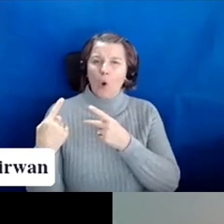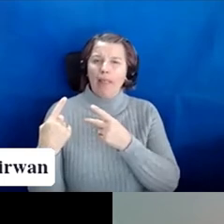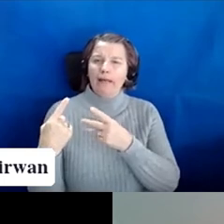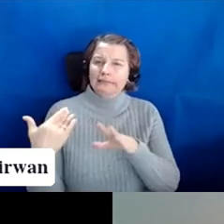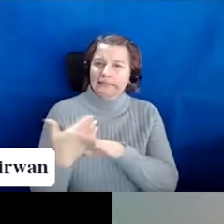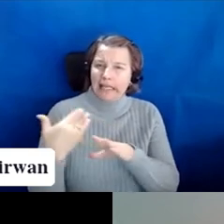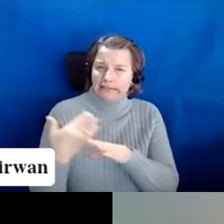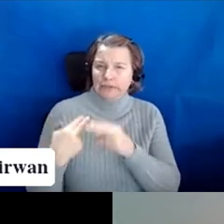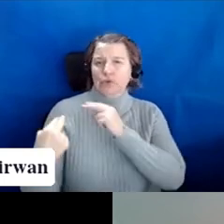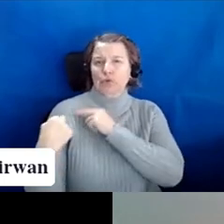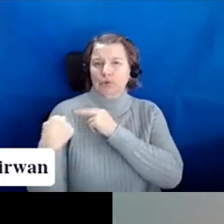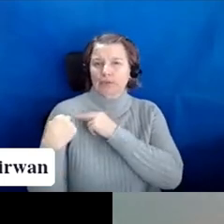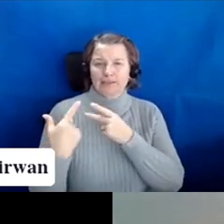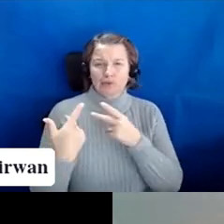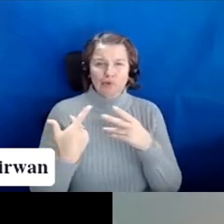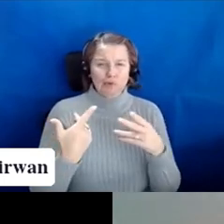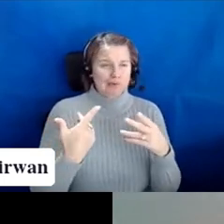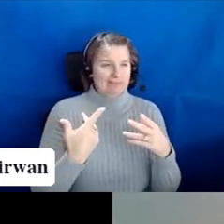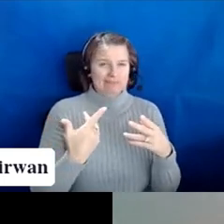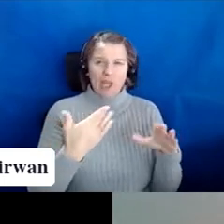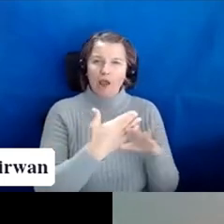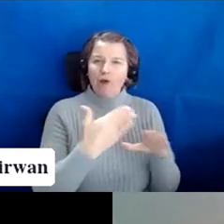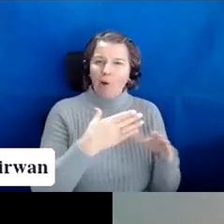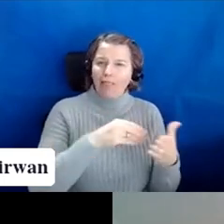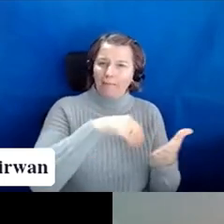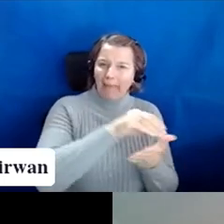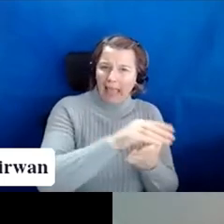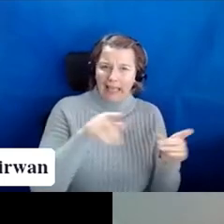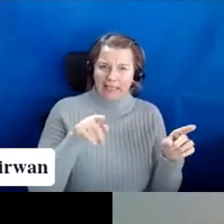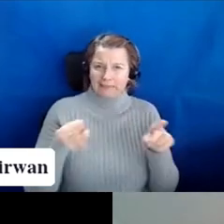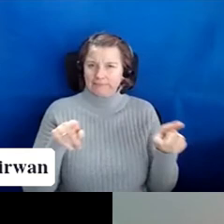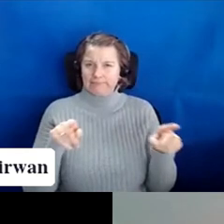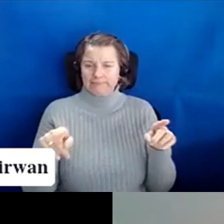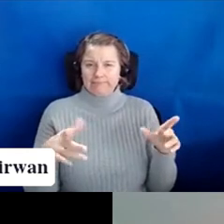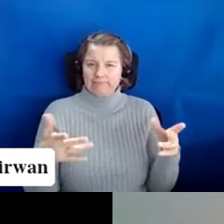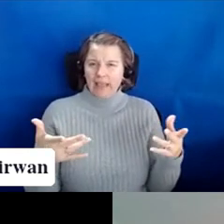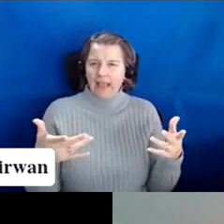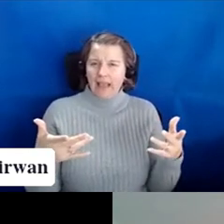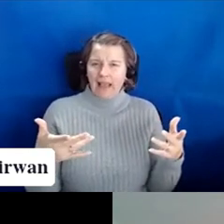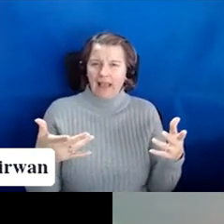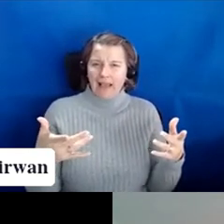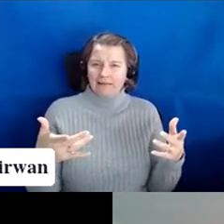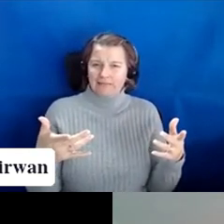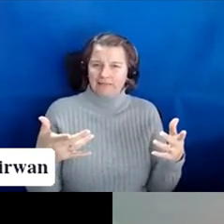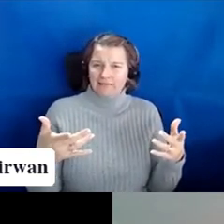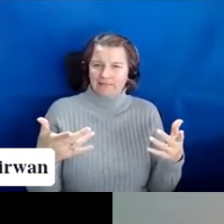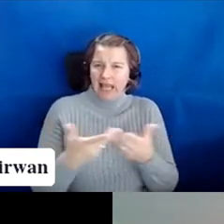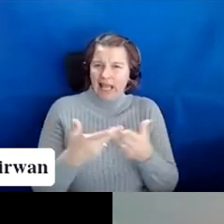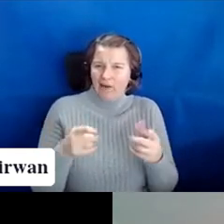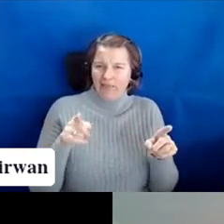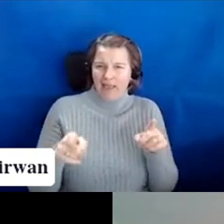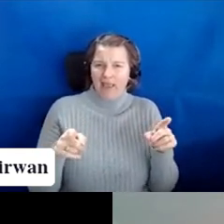within that to a role that should be being paid for and the contribution that makes to an organization. So we've kind